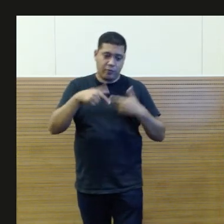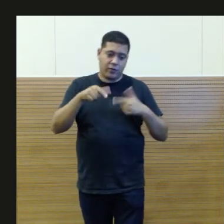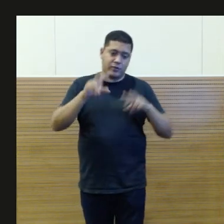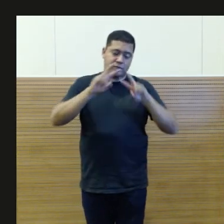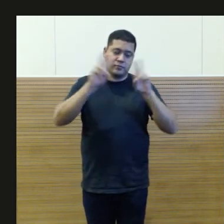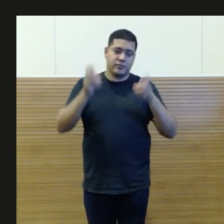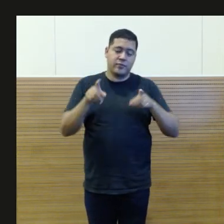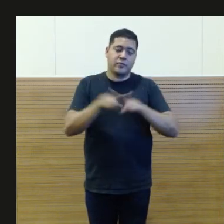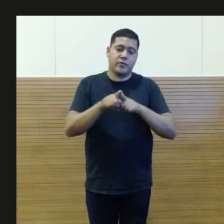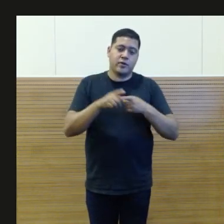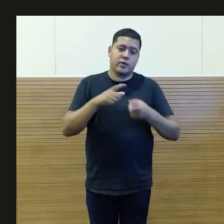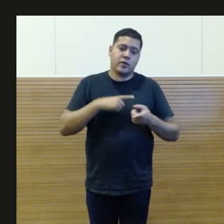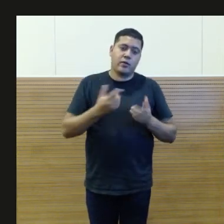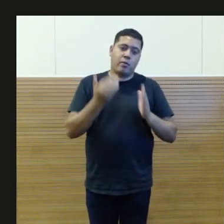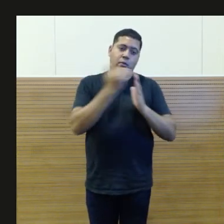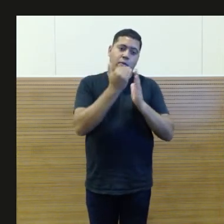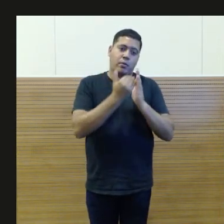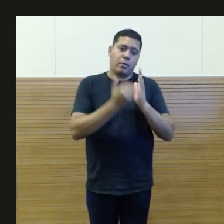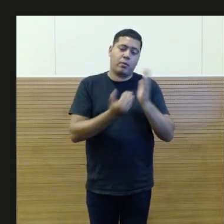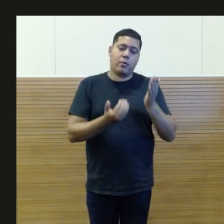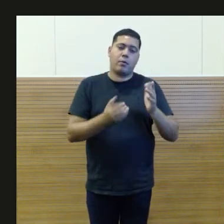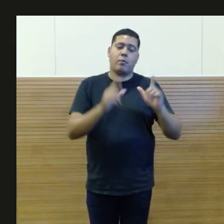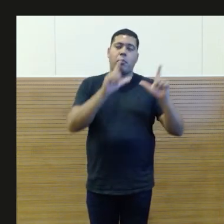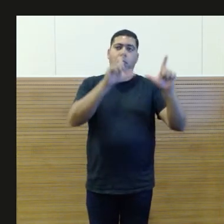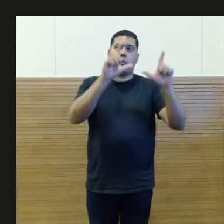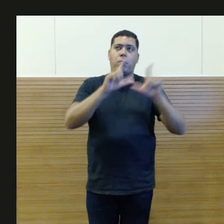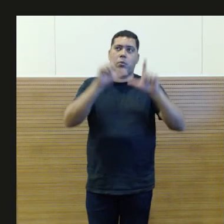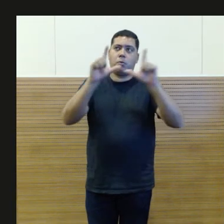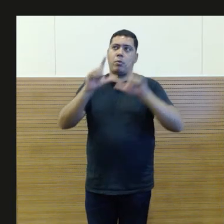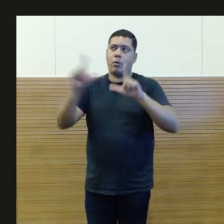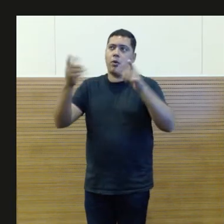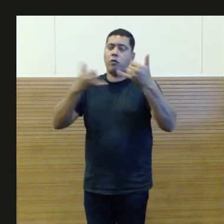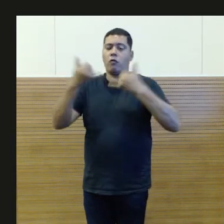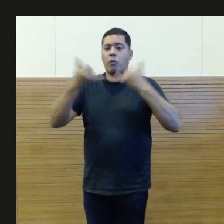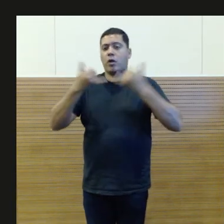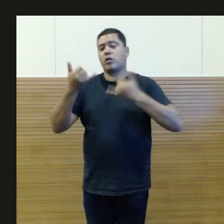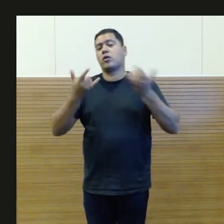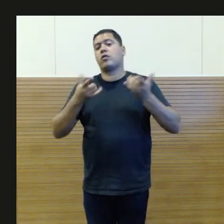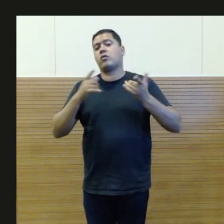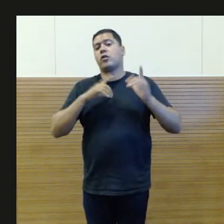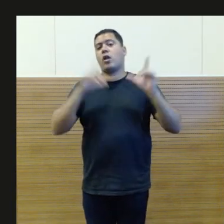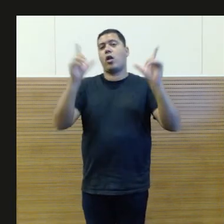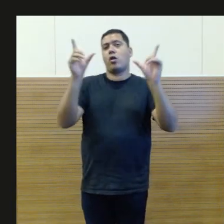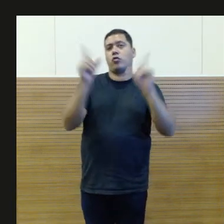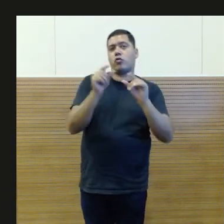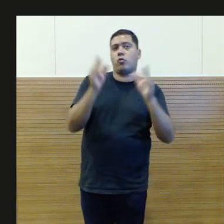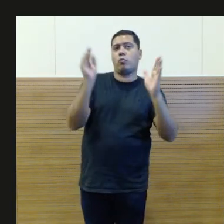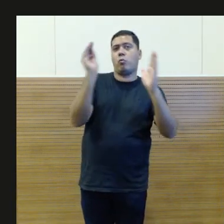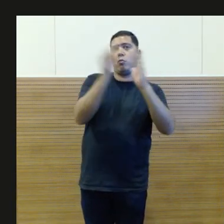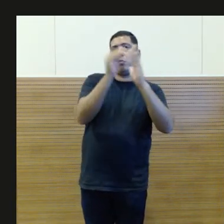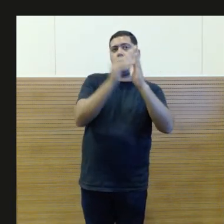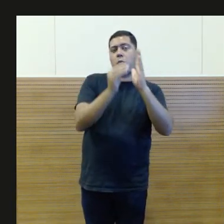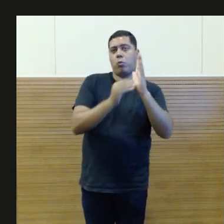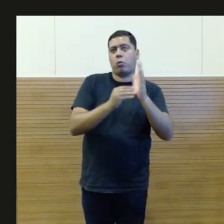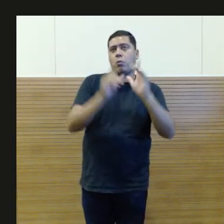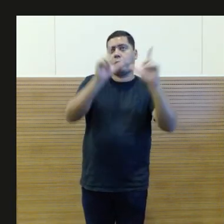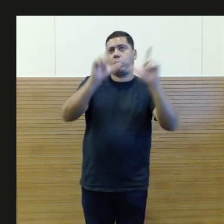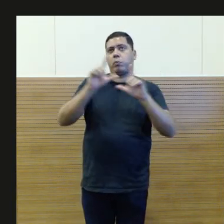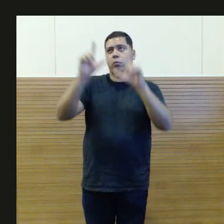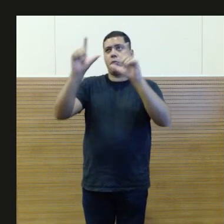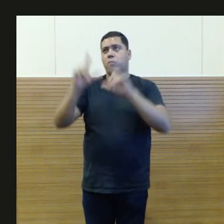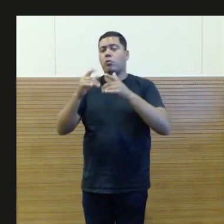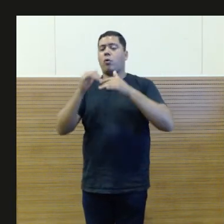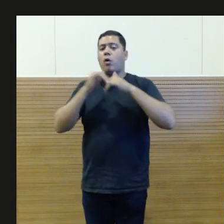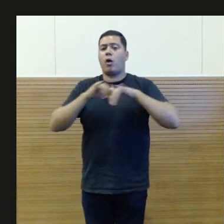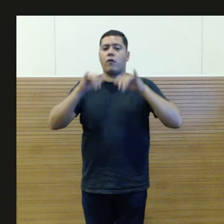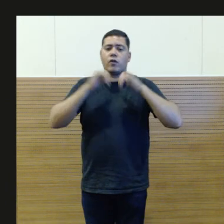have also a program in schools to have different themes in schools, and the Protect, which is a recent action to